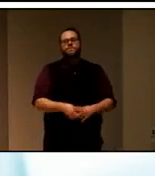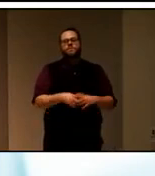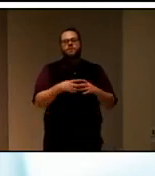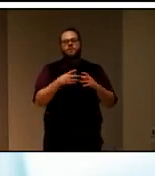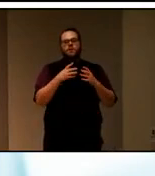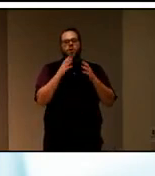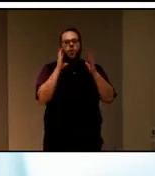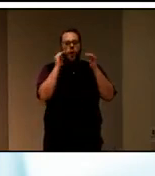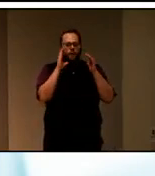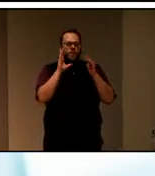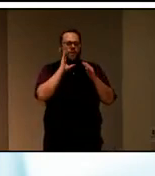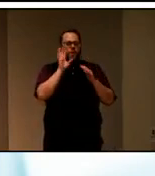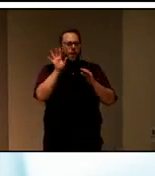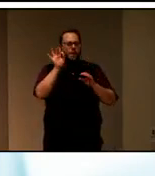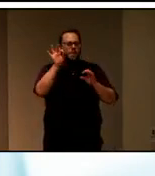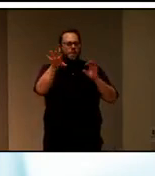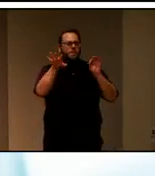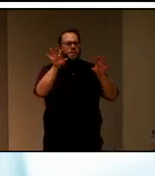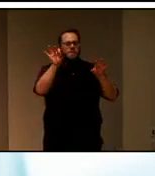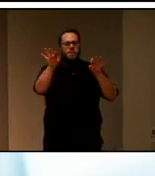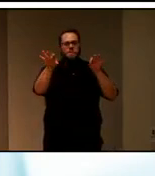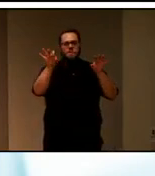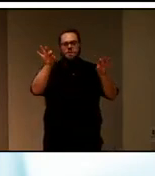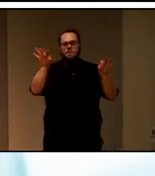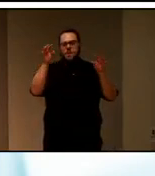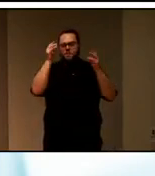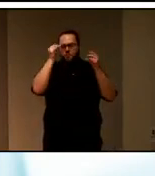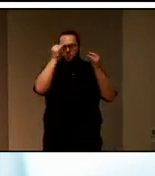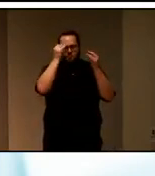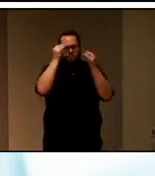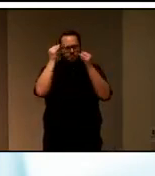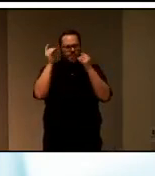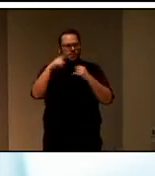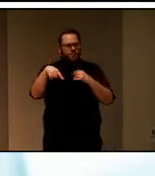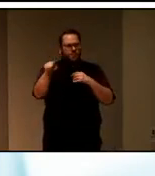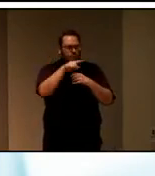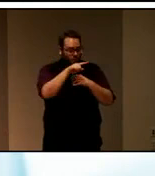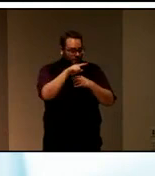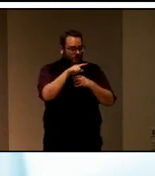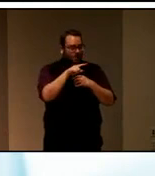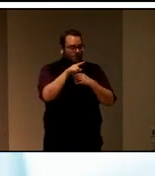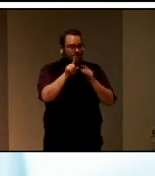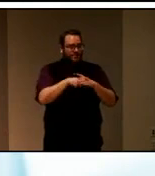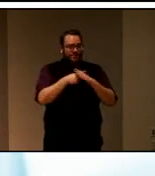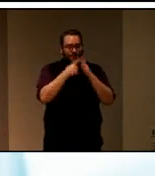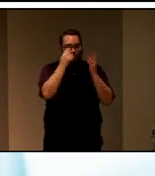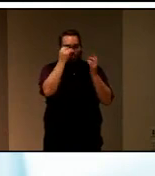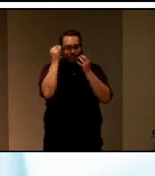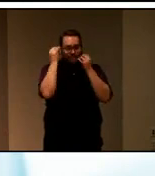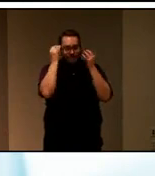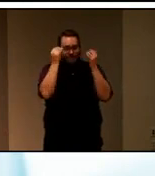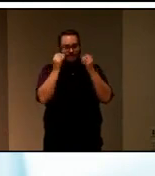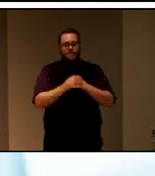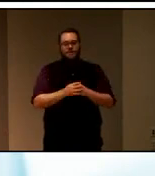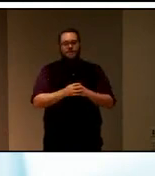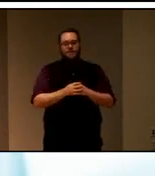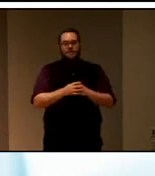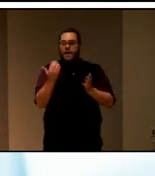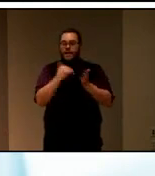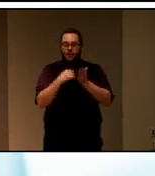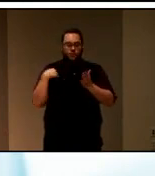I'm gonna start hopefully planting some seeds. That way you guys can start thinking, because again, we